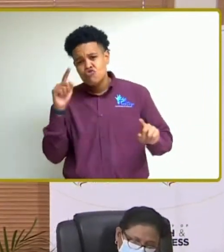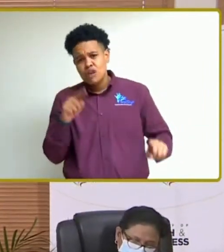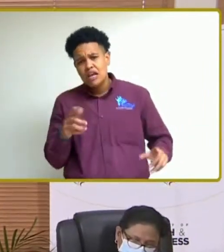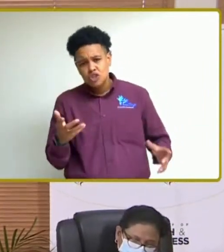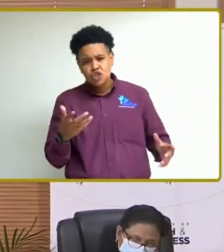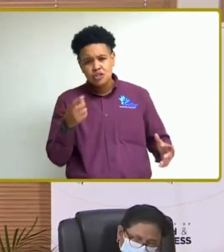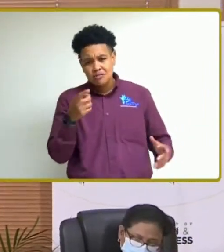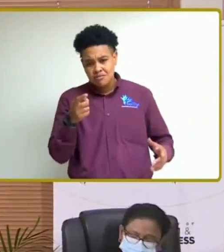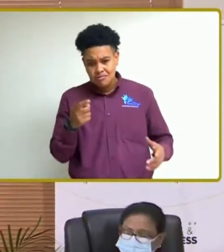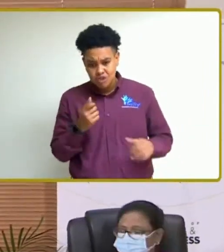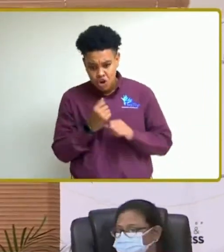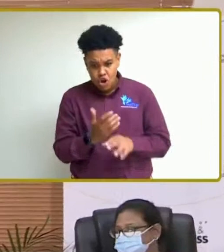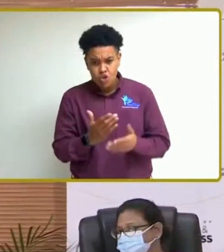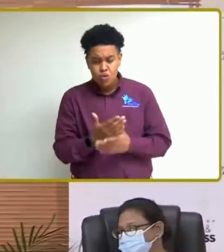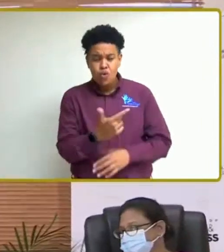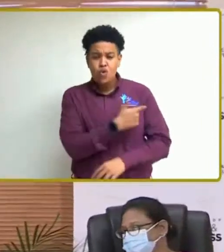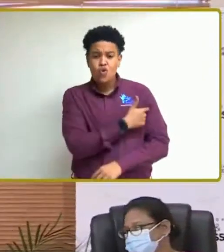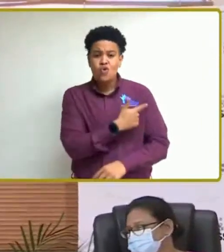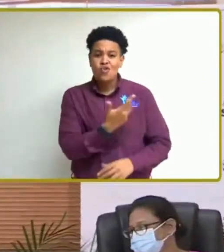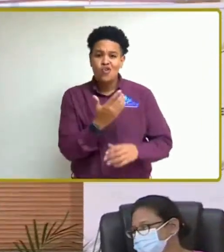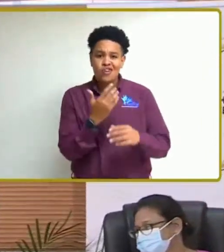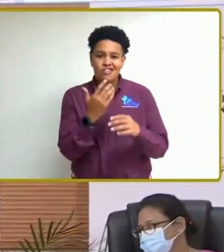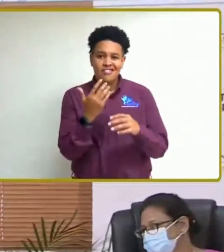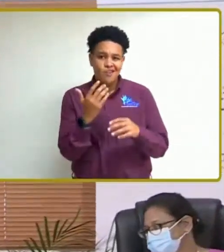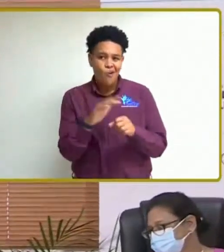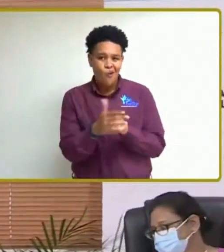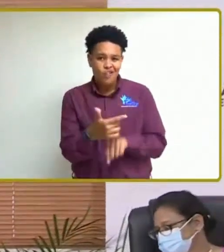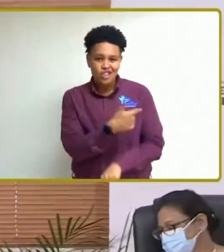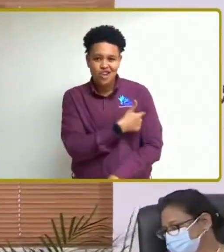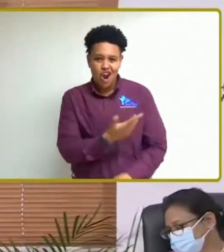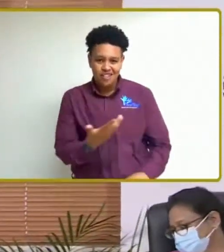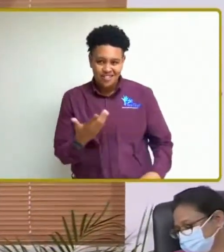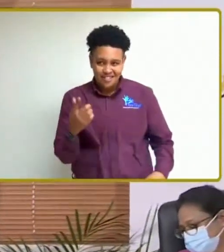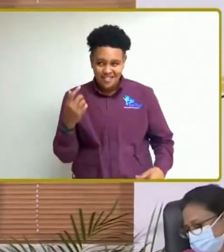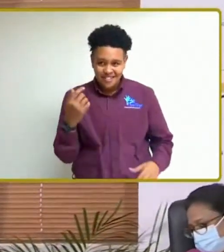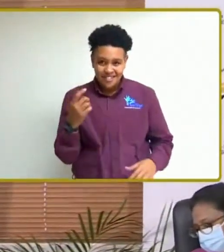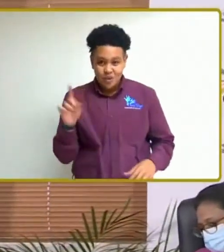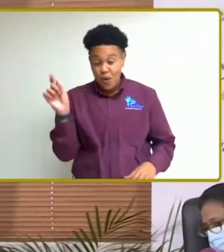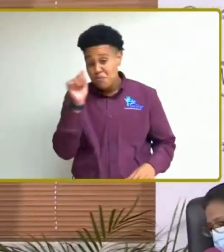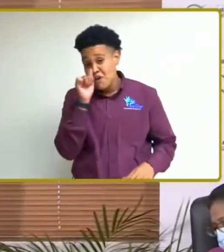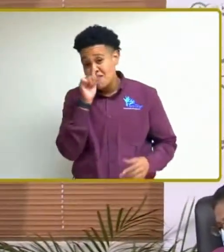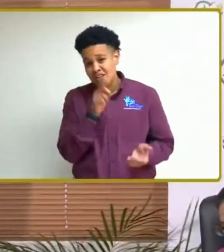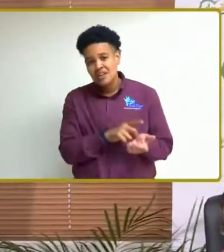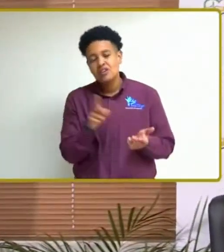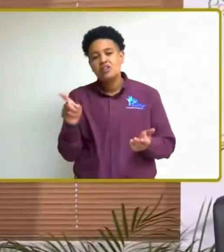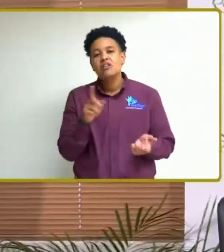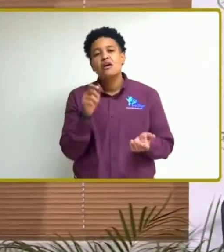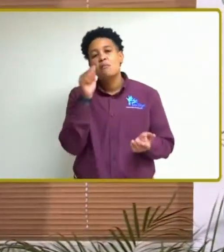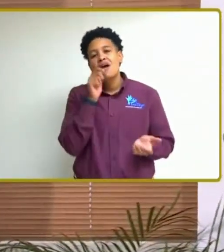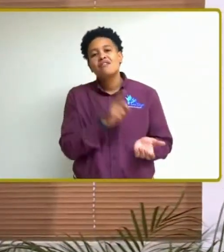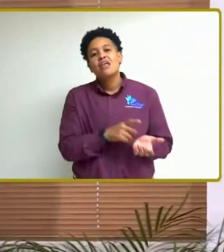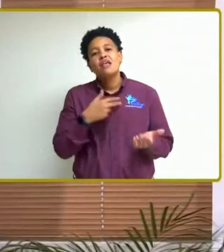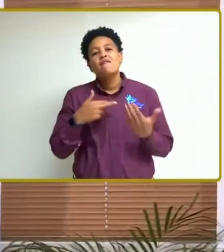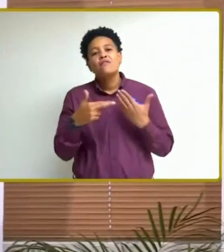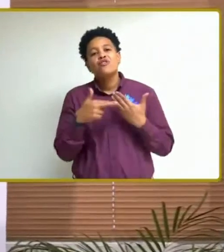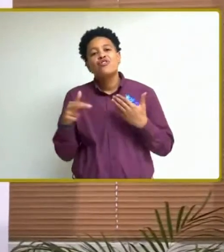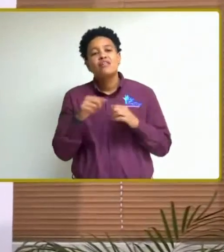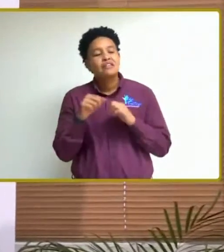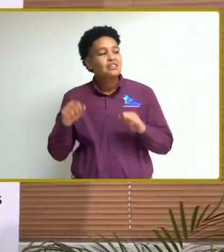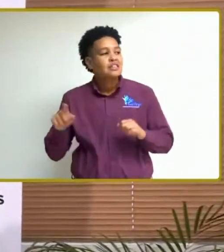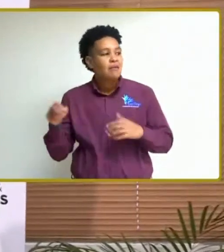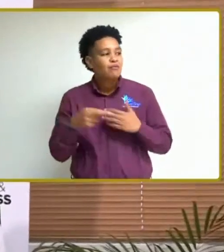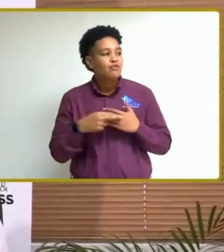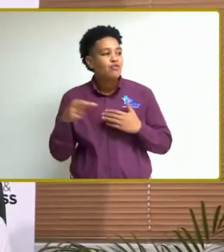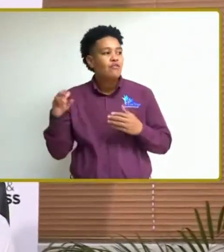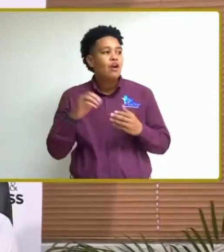and you go to your private facility practitioner, then there's a referral system, because then you'd have to be